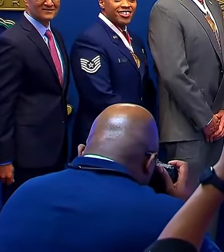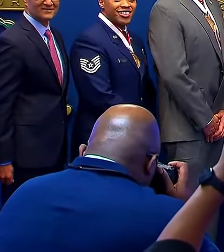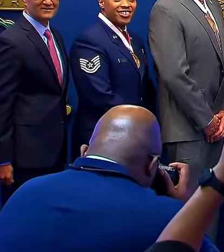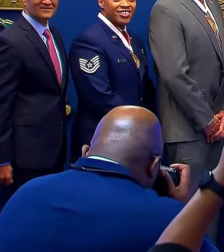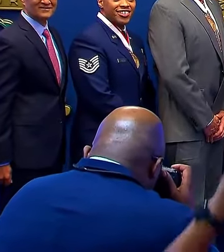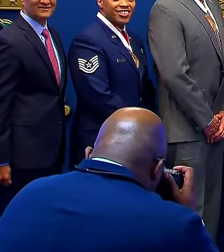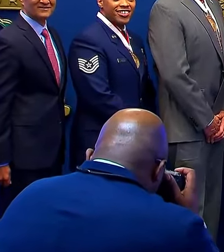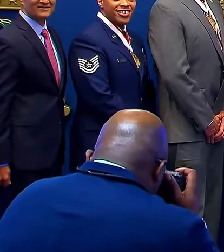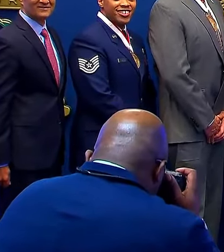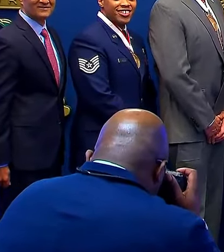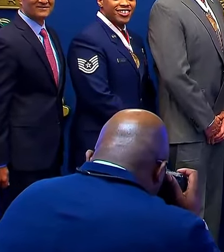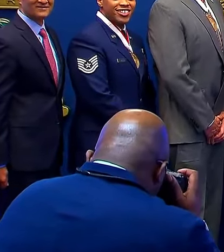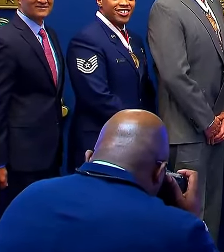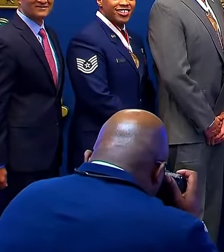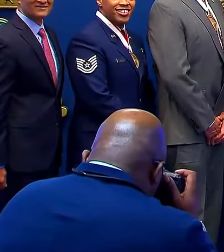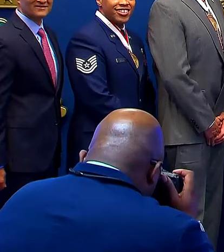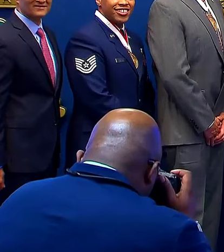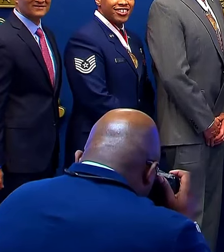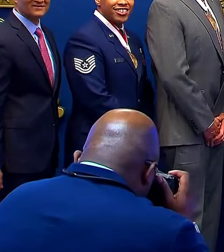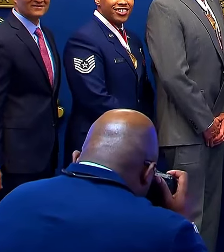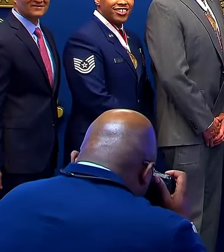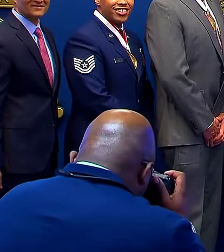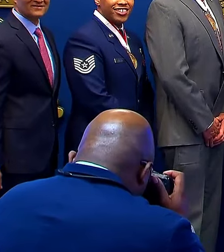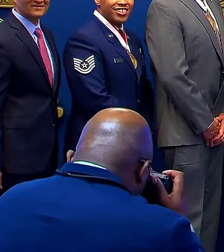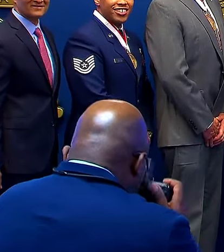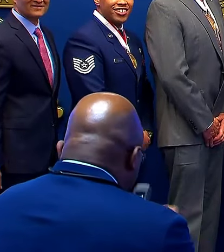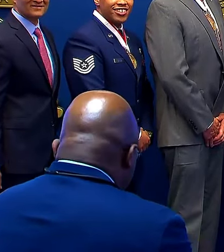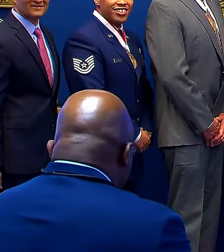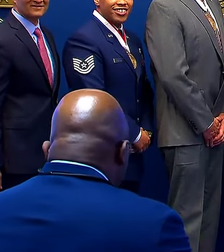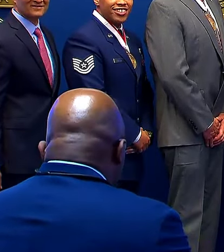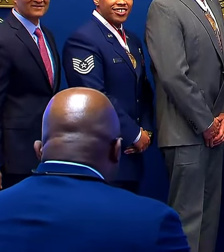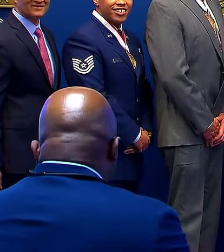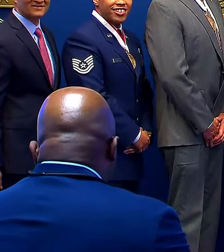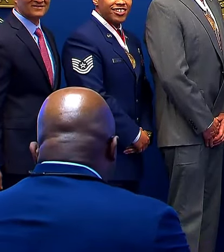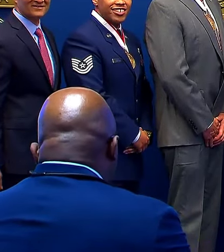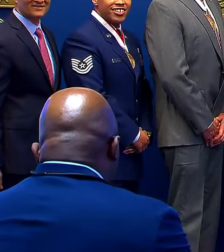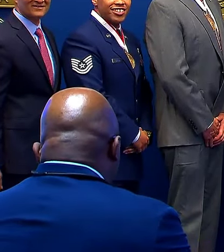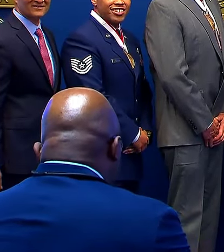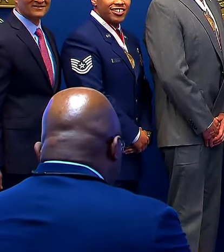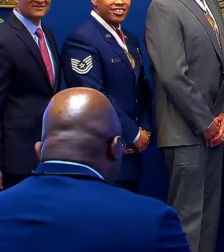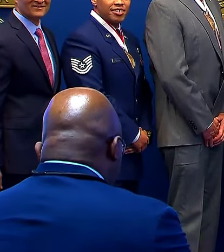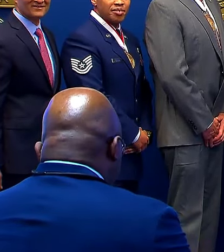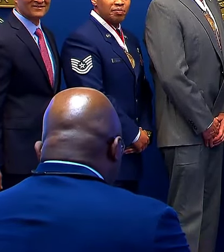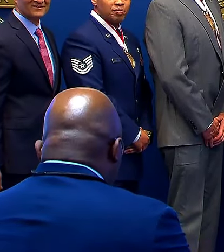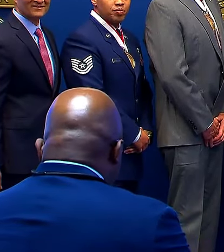One, two, three. Hold on again. Hold on.